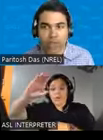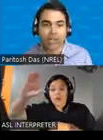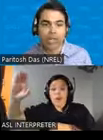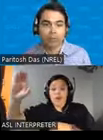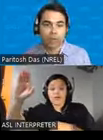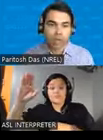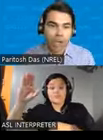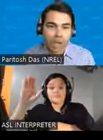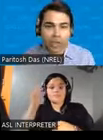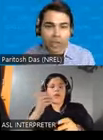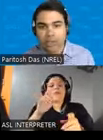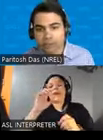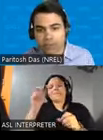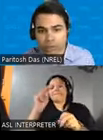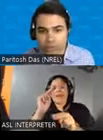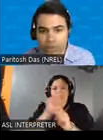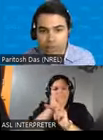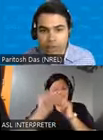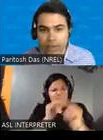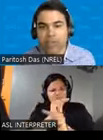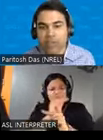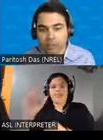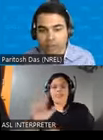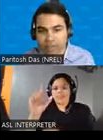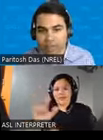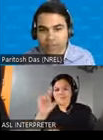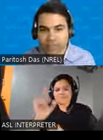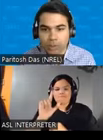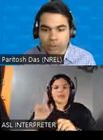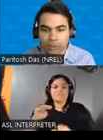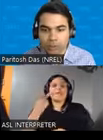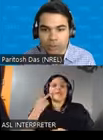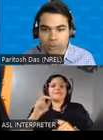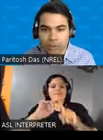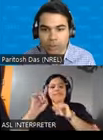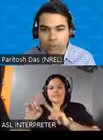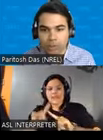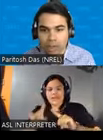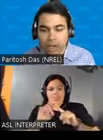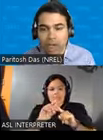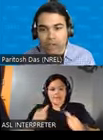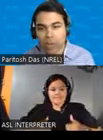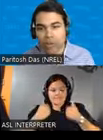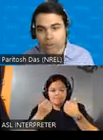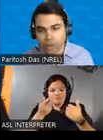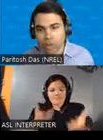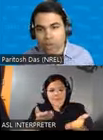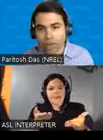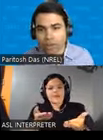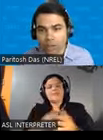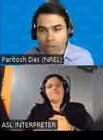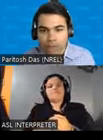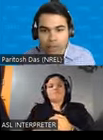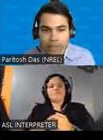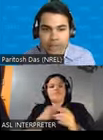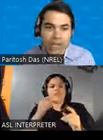Argonne National Lab. You can see in this figure that the initial residential sales projections used in PR100, shown in the gold